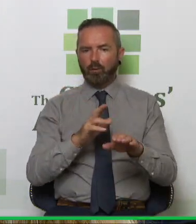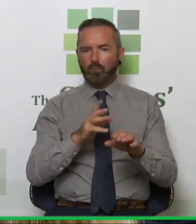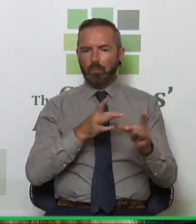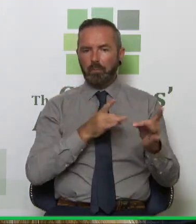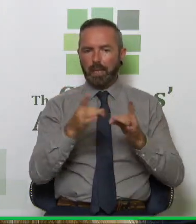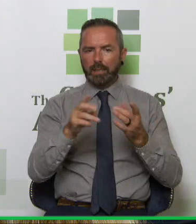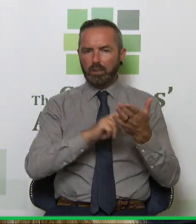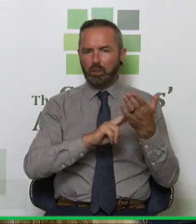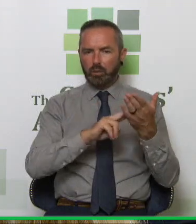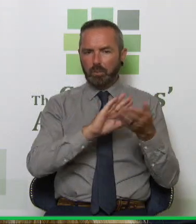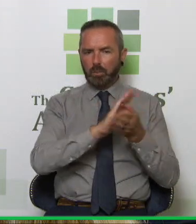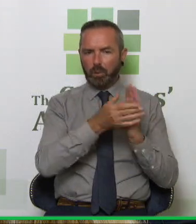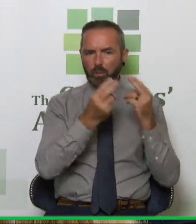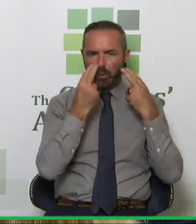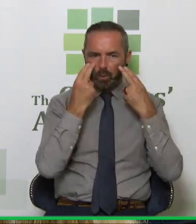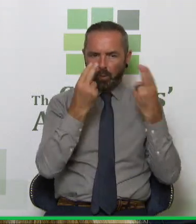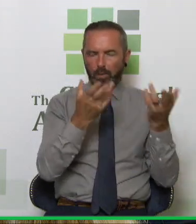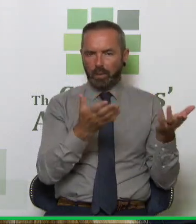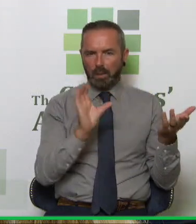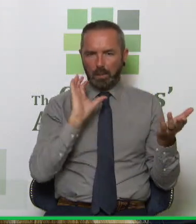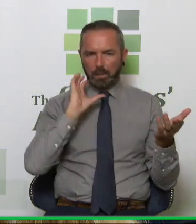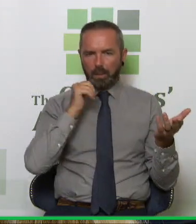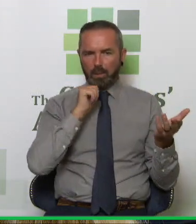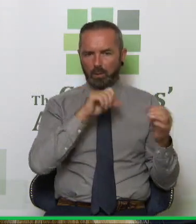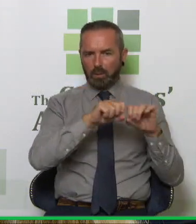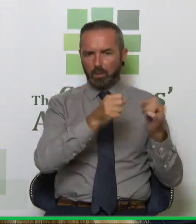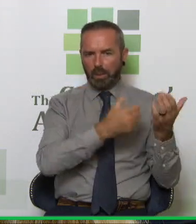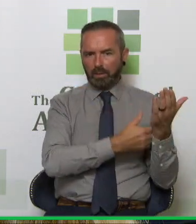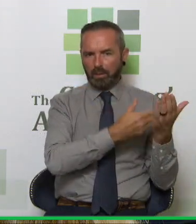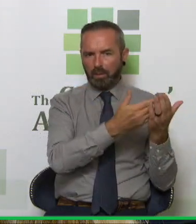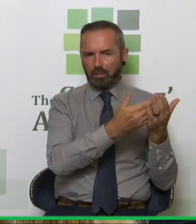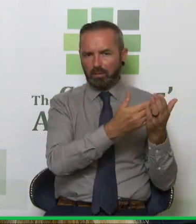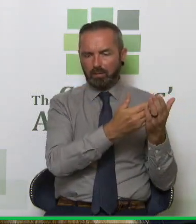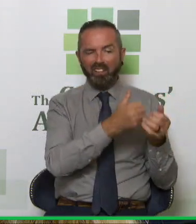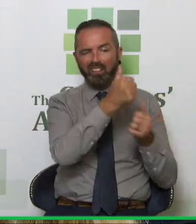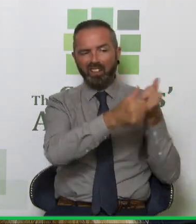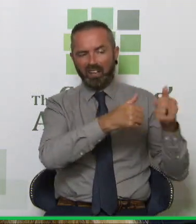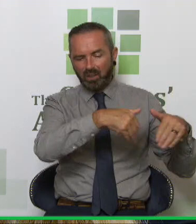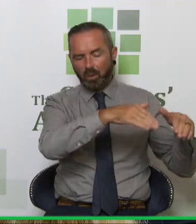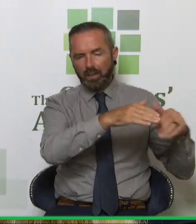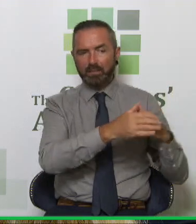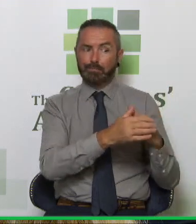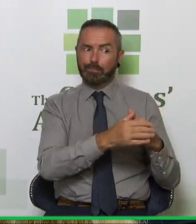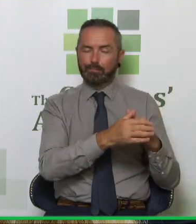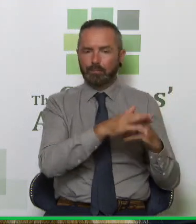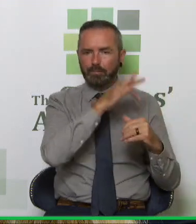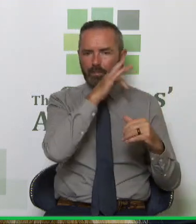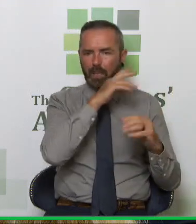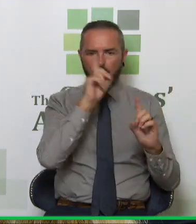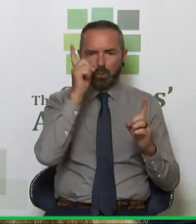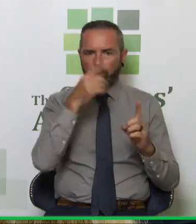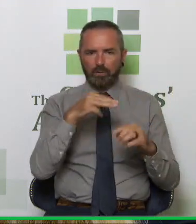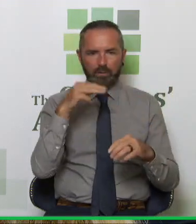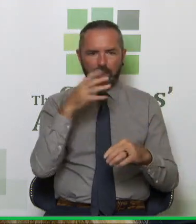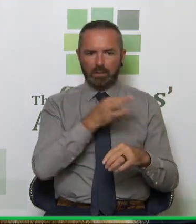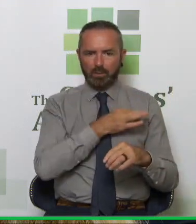taking and making it seem as though it's all right. Now, there seems to be evidence coming from